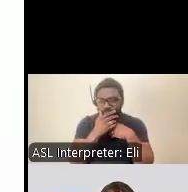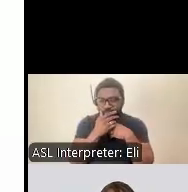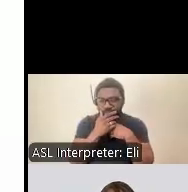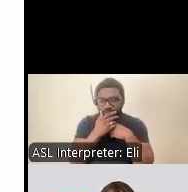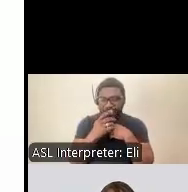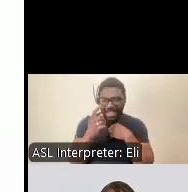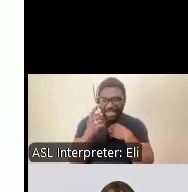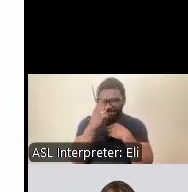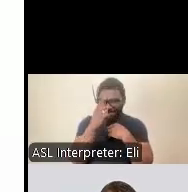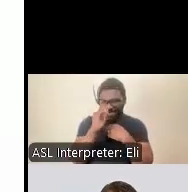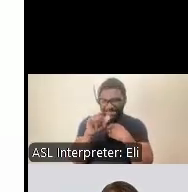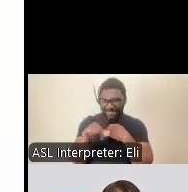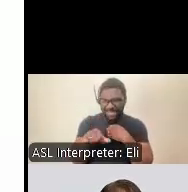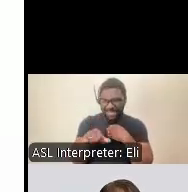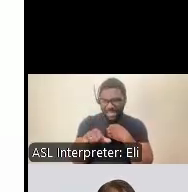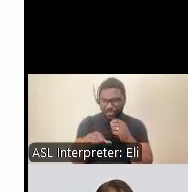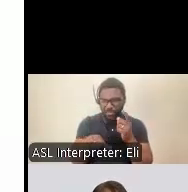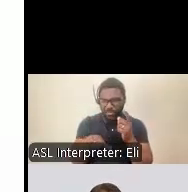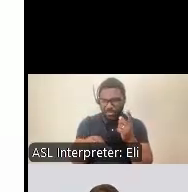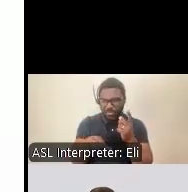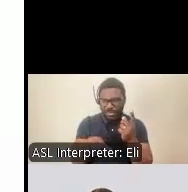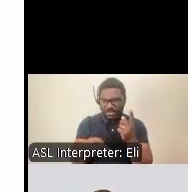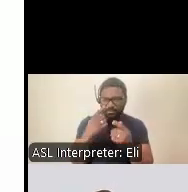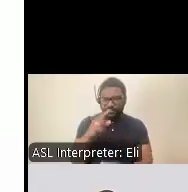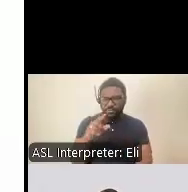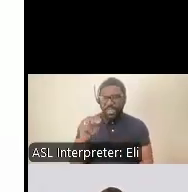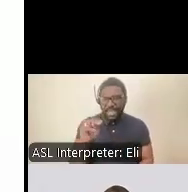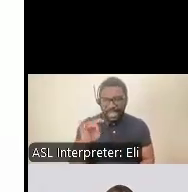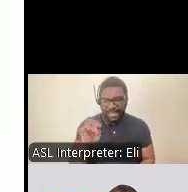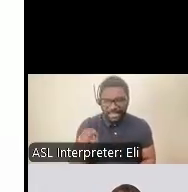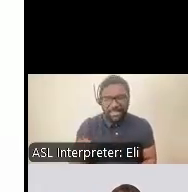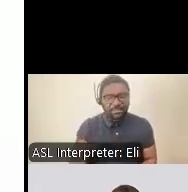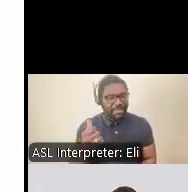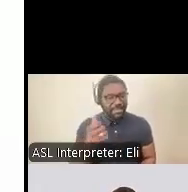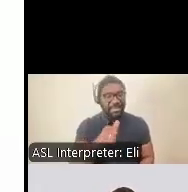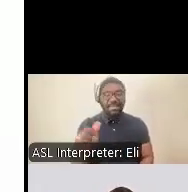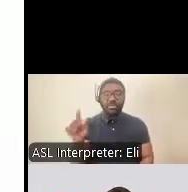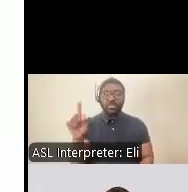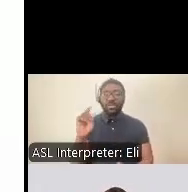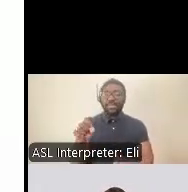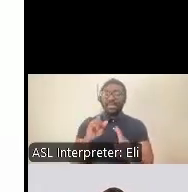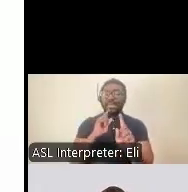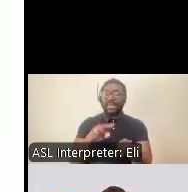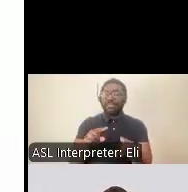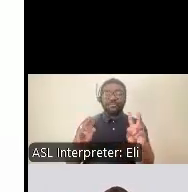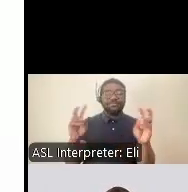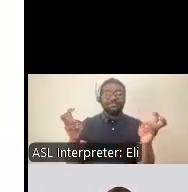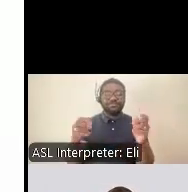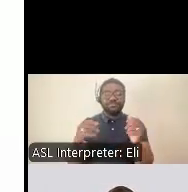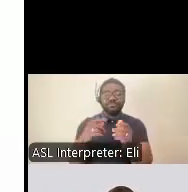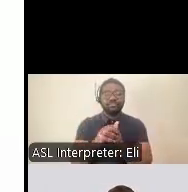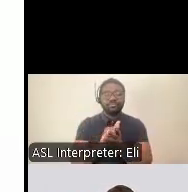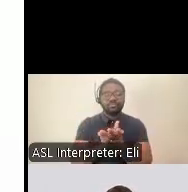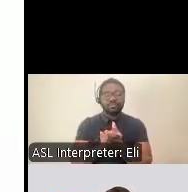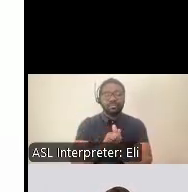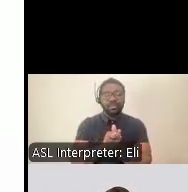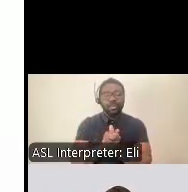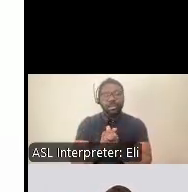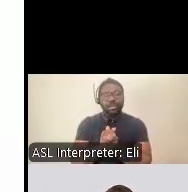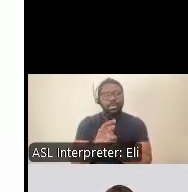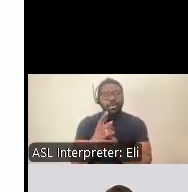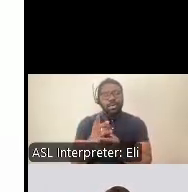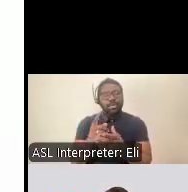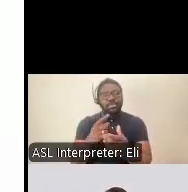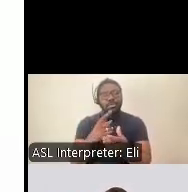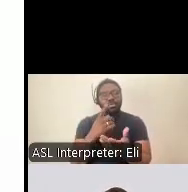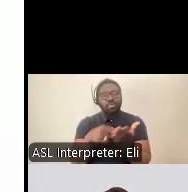is probably for Annie, but I'm sure anyone can answer. What's something you say that helps job seekers feel safe